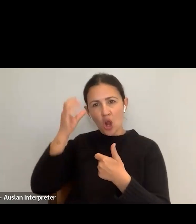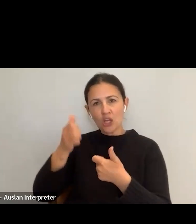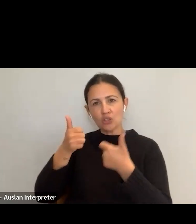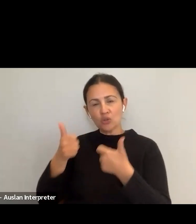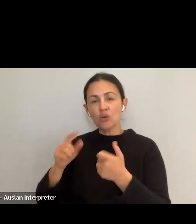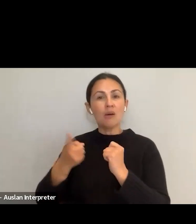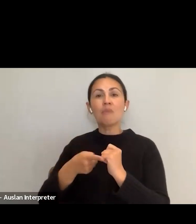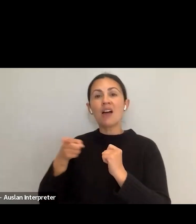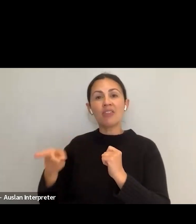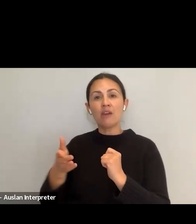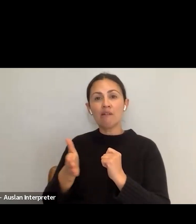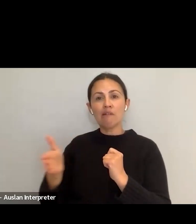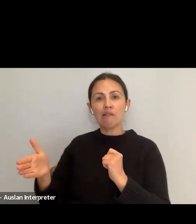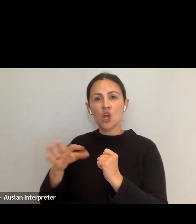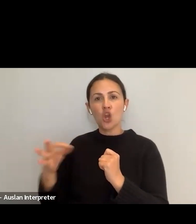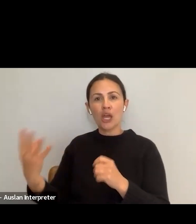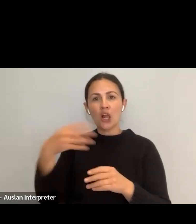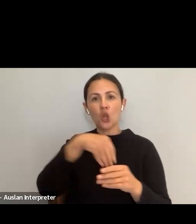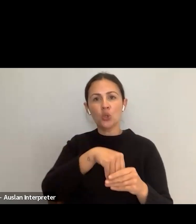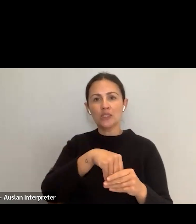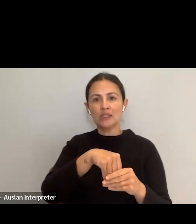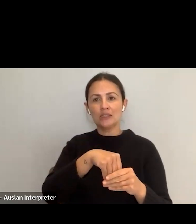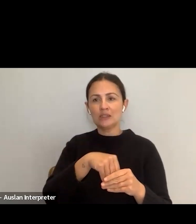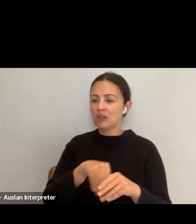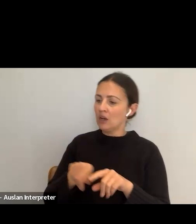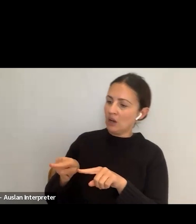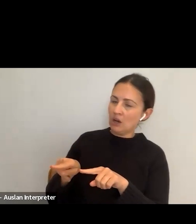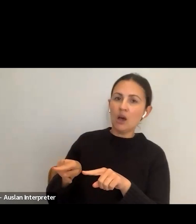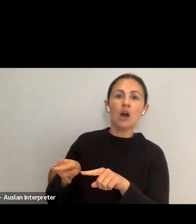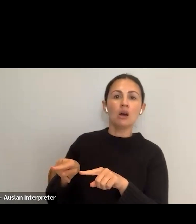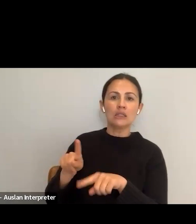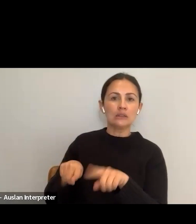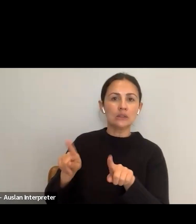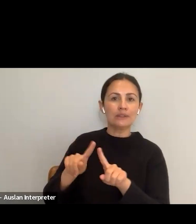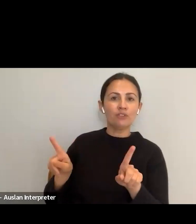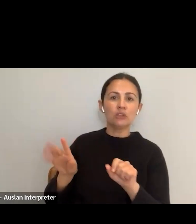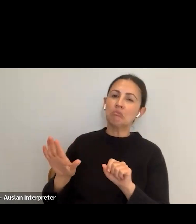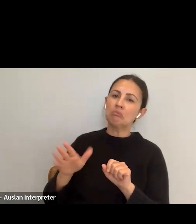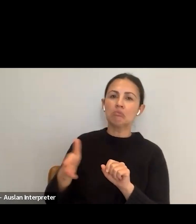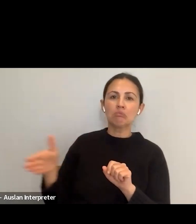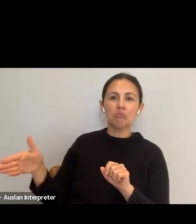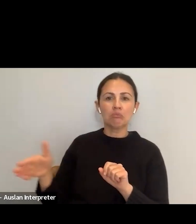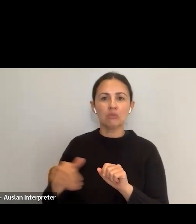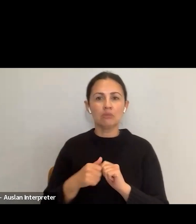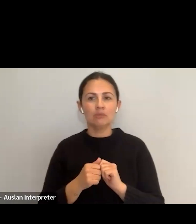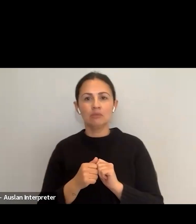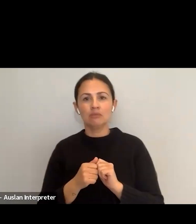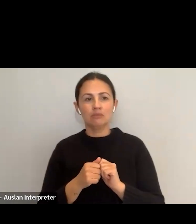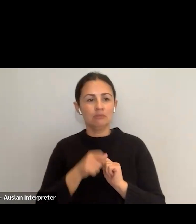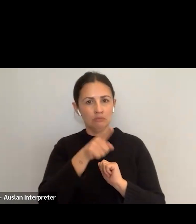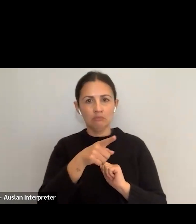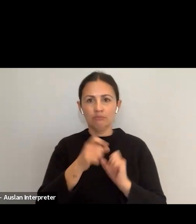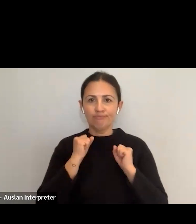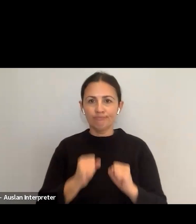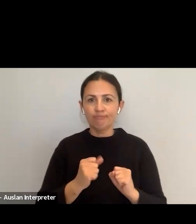systems create, because by definition, they're coded, they're privileged, and when opportunities exist